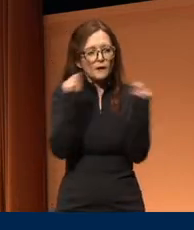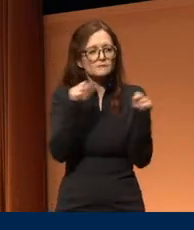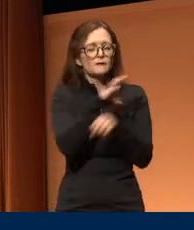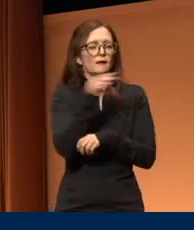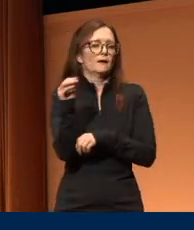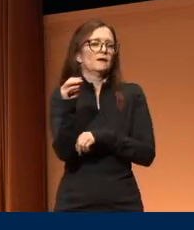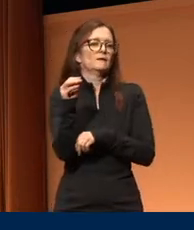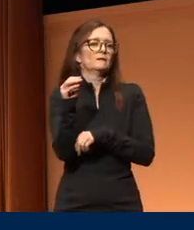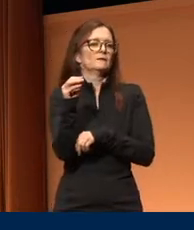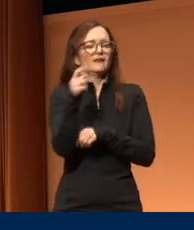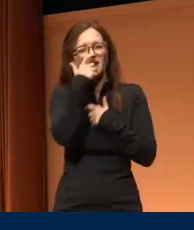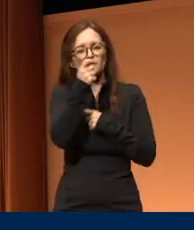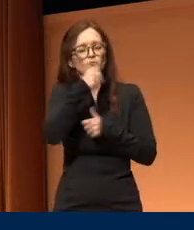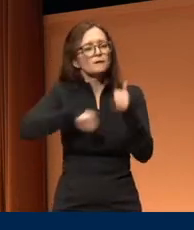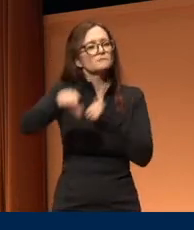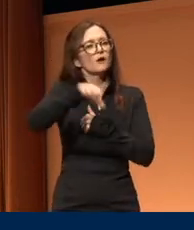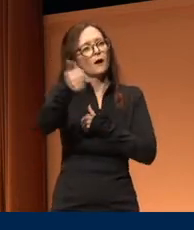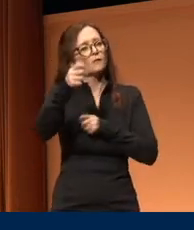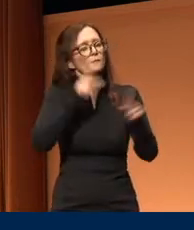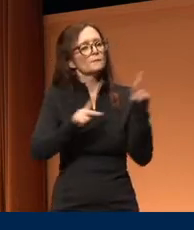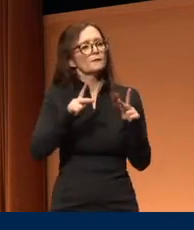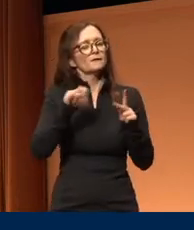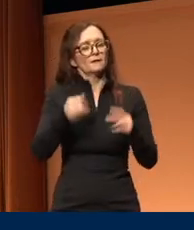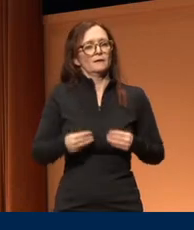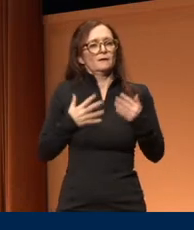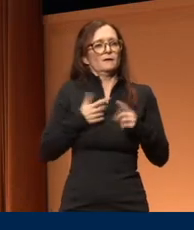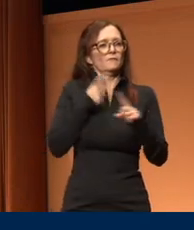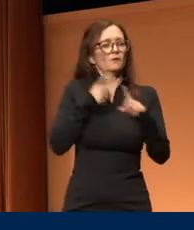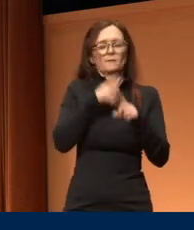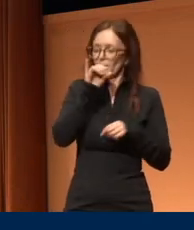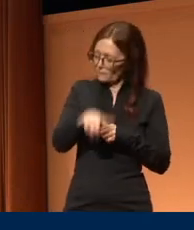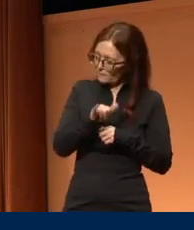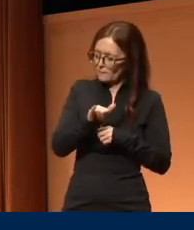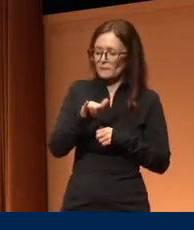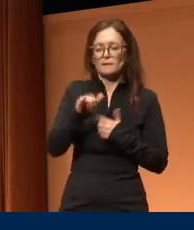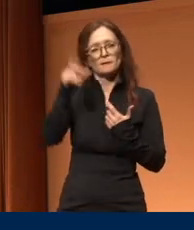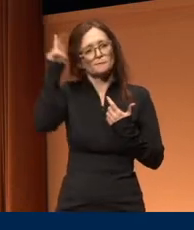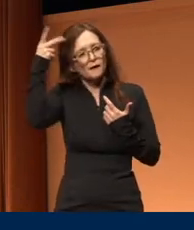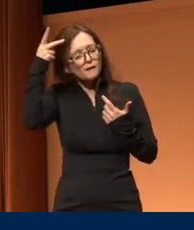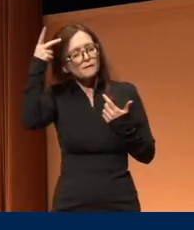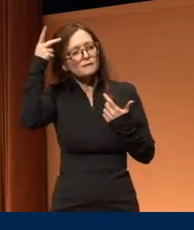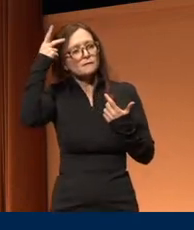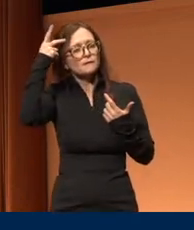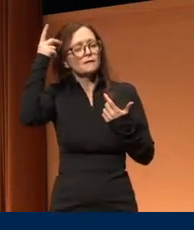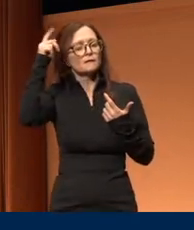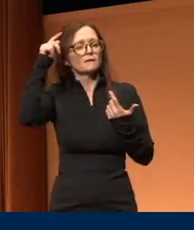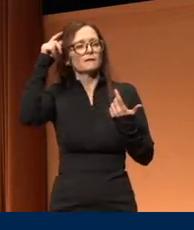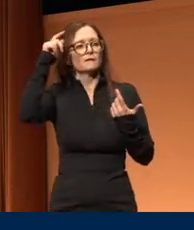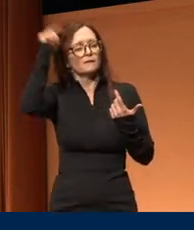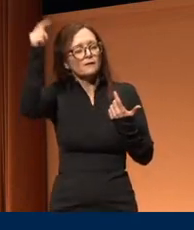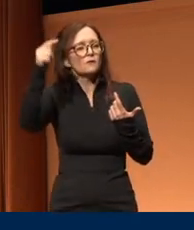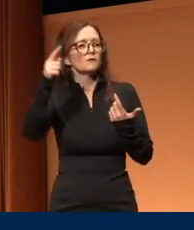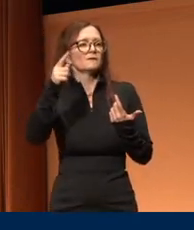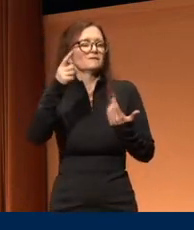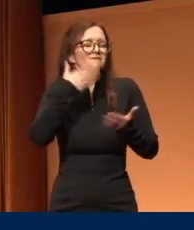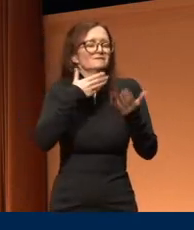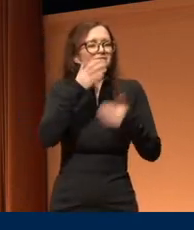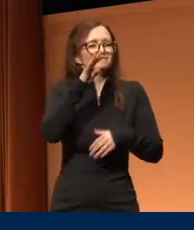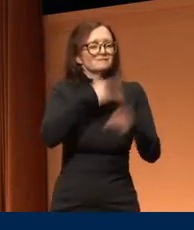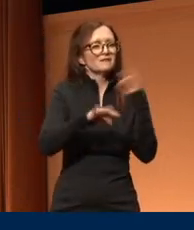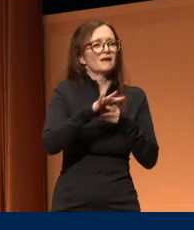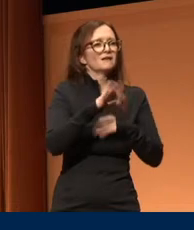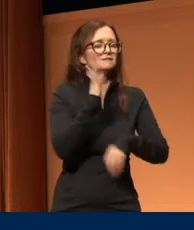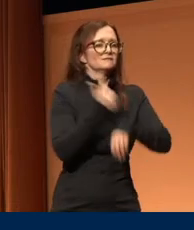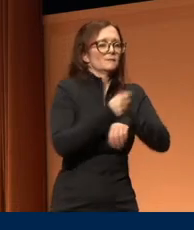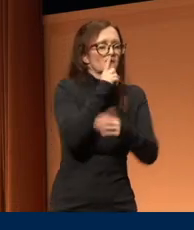others. But in order to find inspiration for new normative theories or claims, rather than to establish facts or causal relationships per